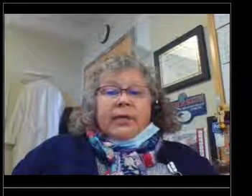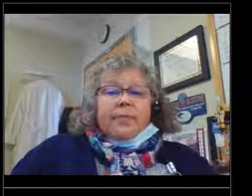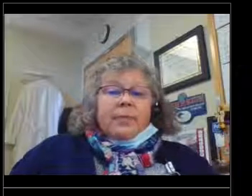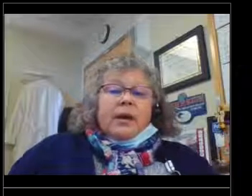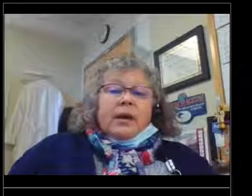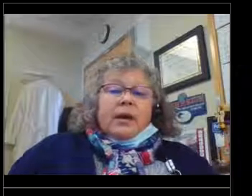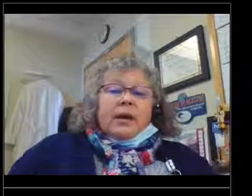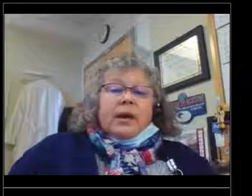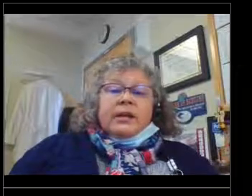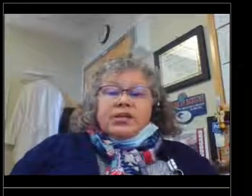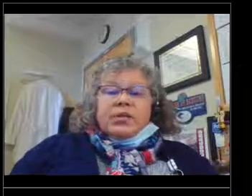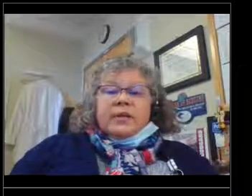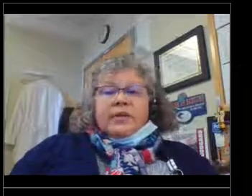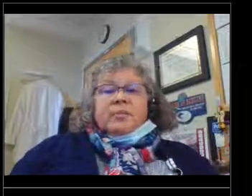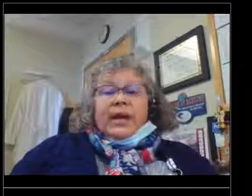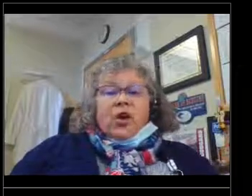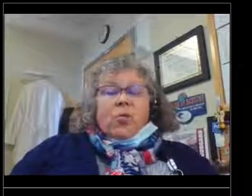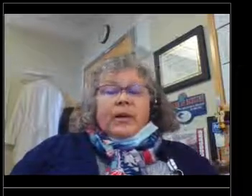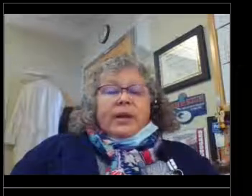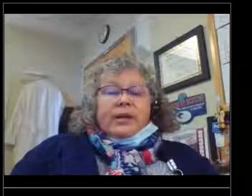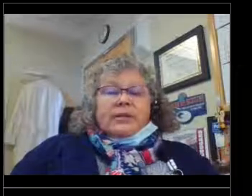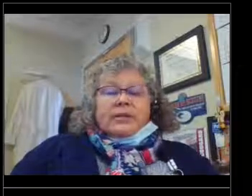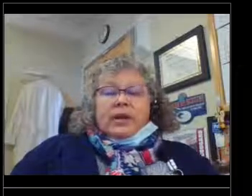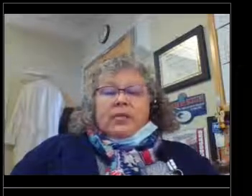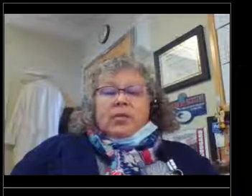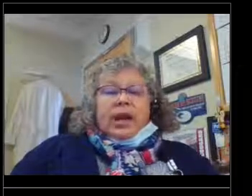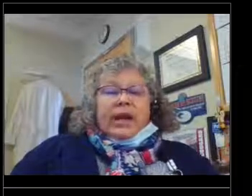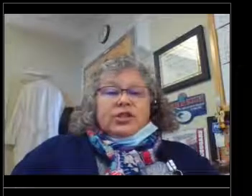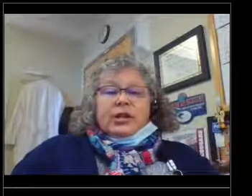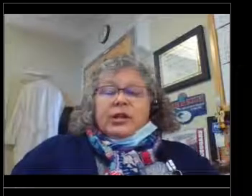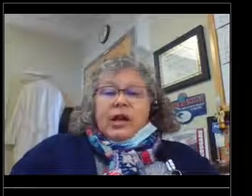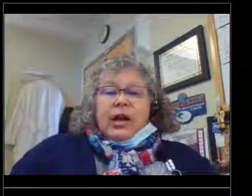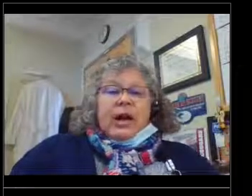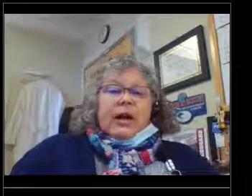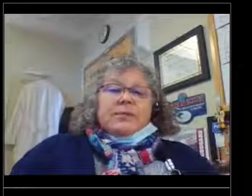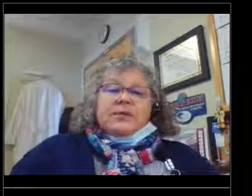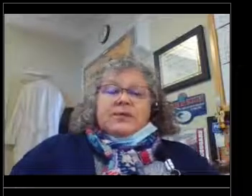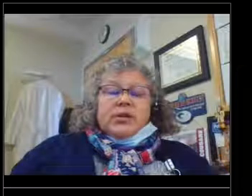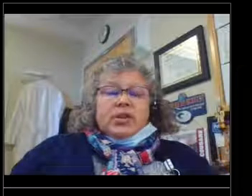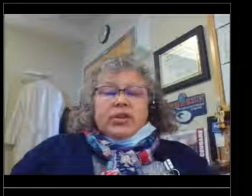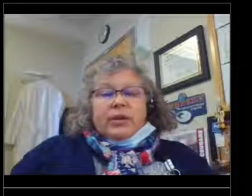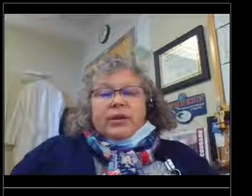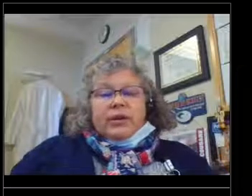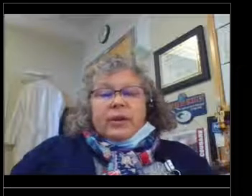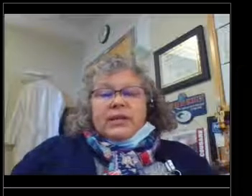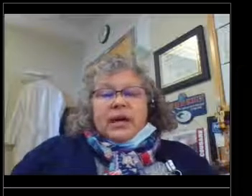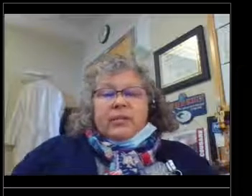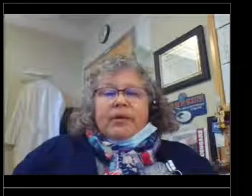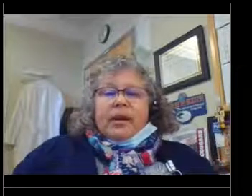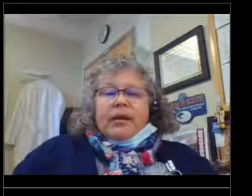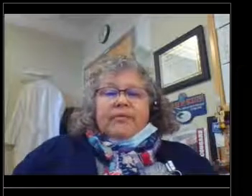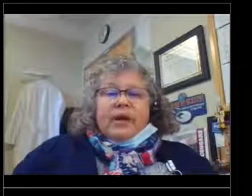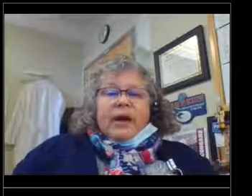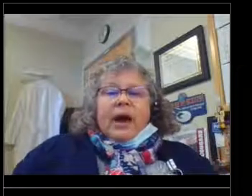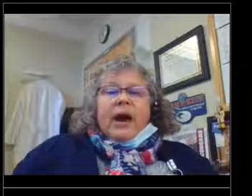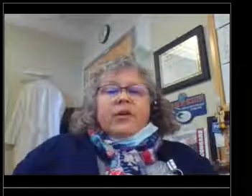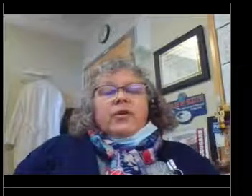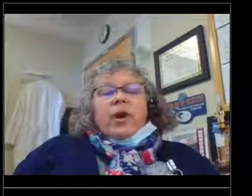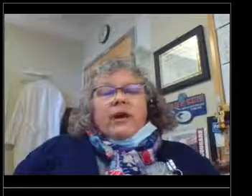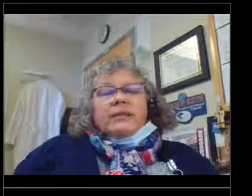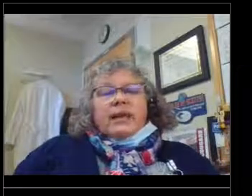work together. Ensure that there's a plan for open and consistent communication. So Dr. Curry, you want to talk about kind